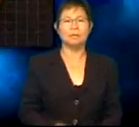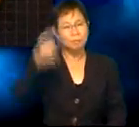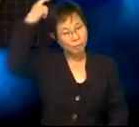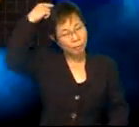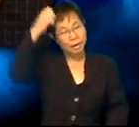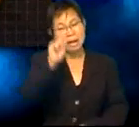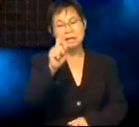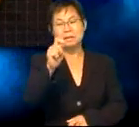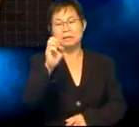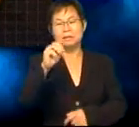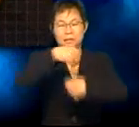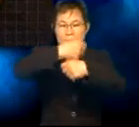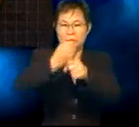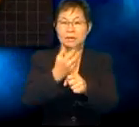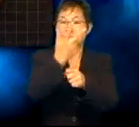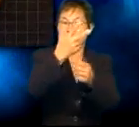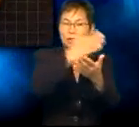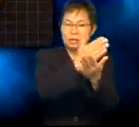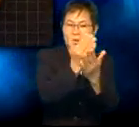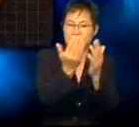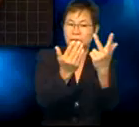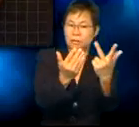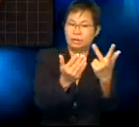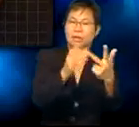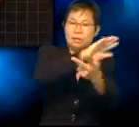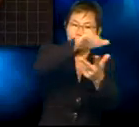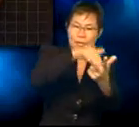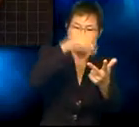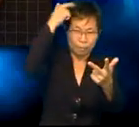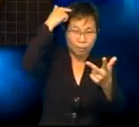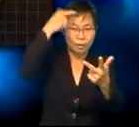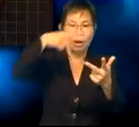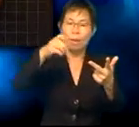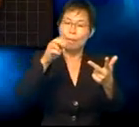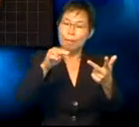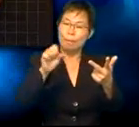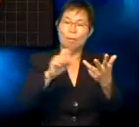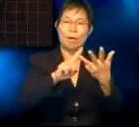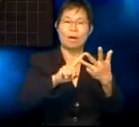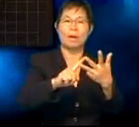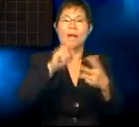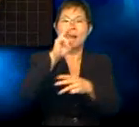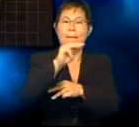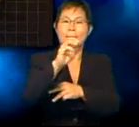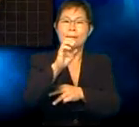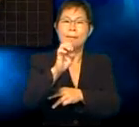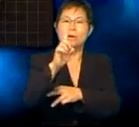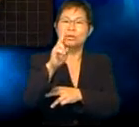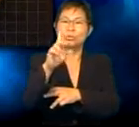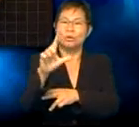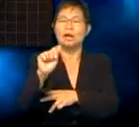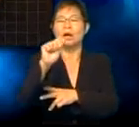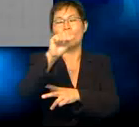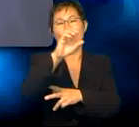The brainstem is made up of 3 sections called the midbrain, the pons, and the medulla oblongata.